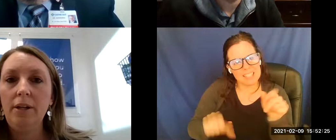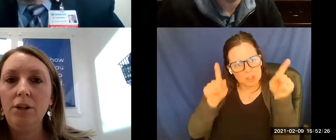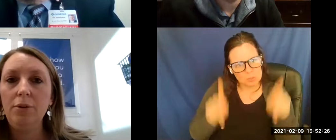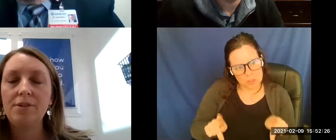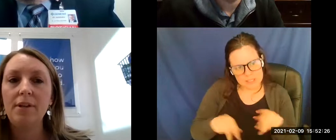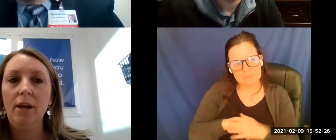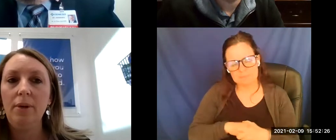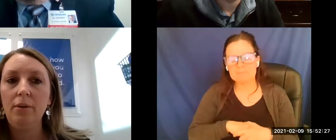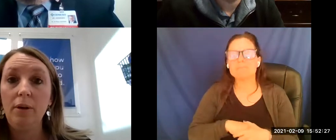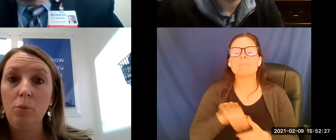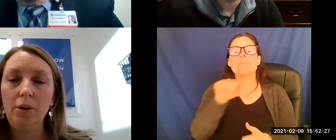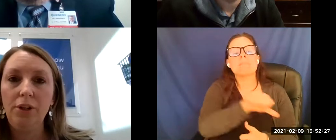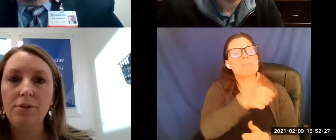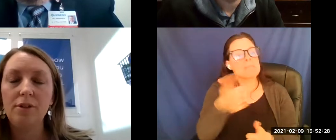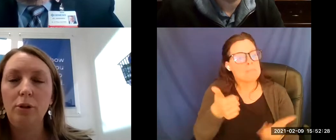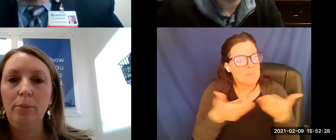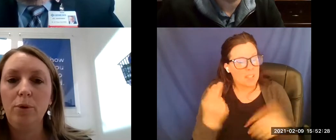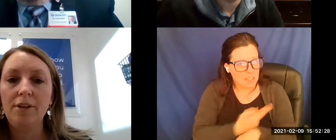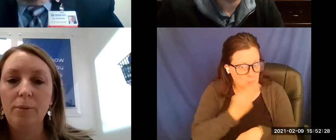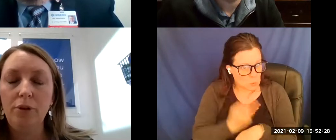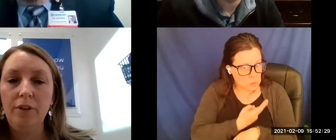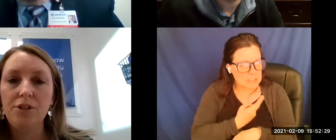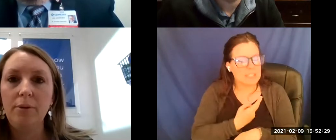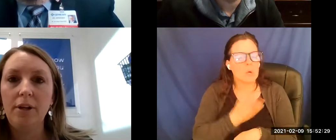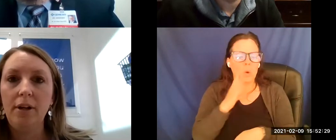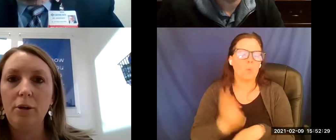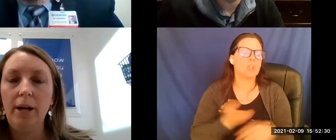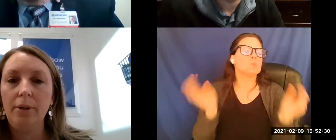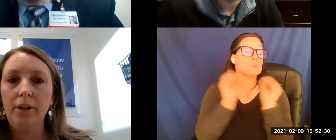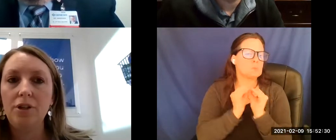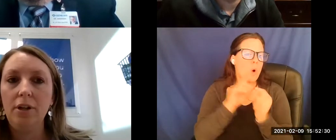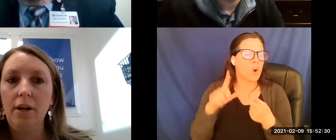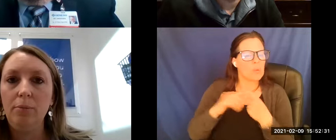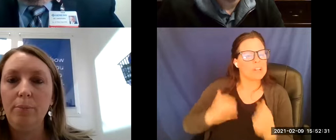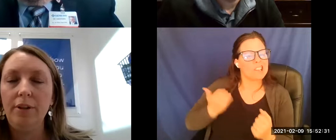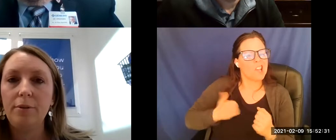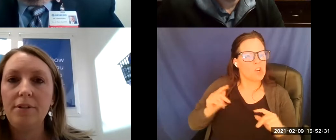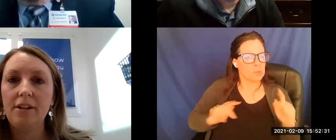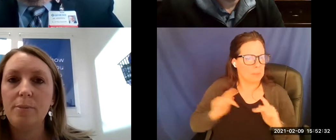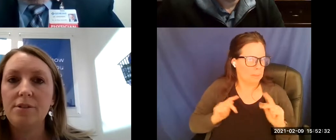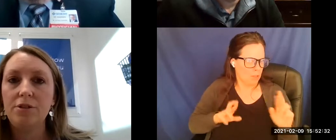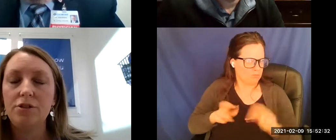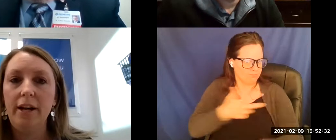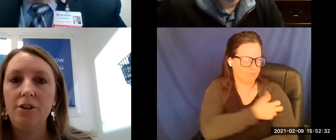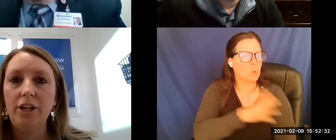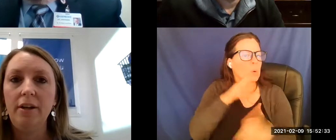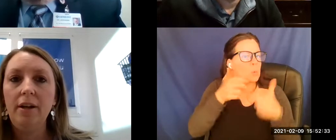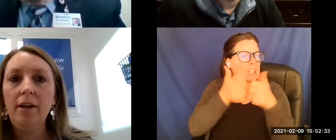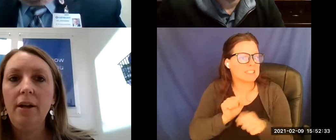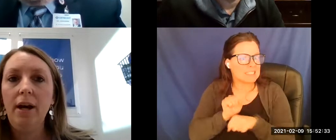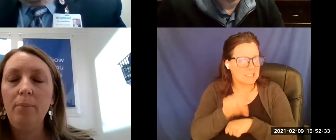we use and will use a little bit more as we move into our younger population will be through a text message